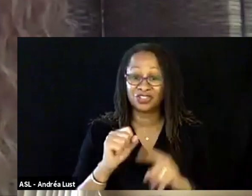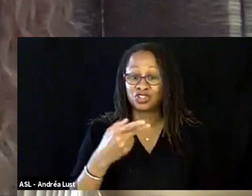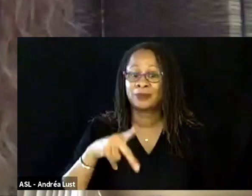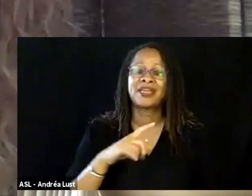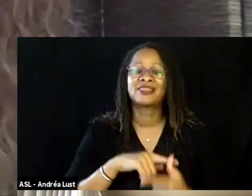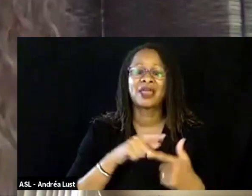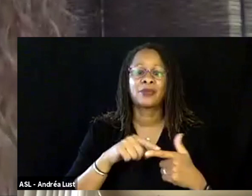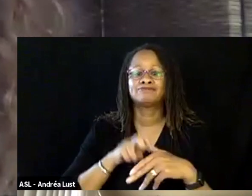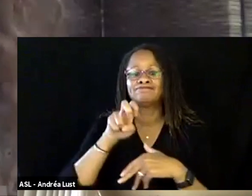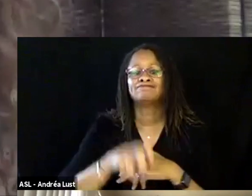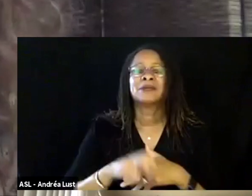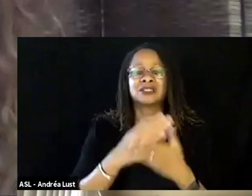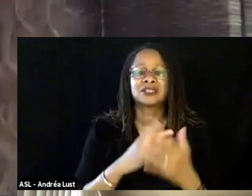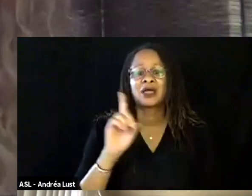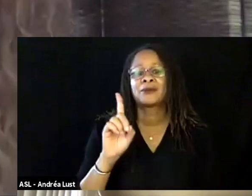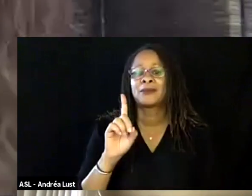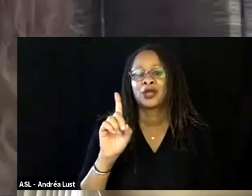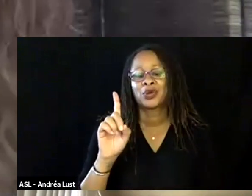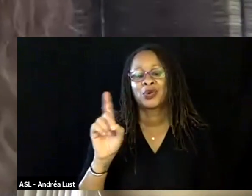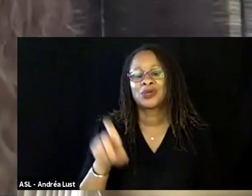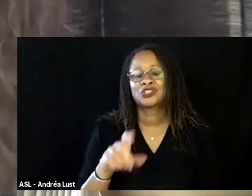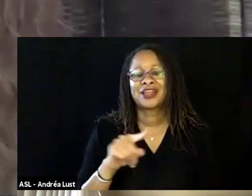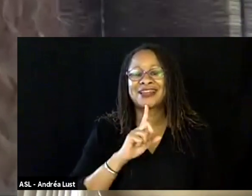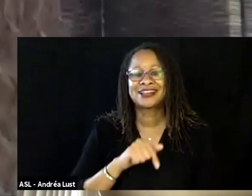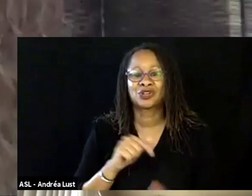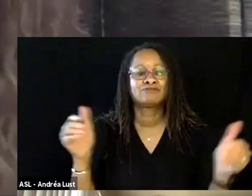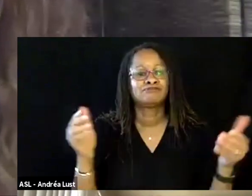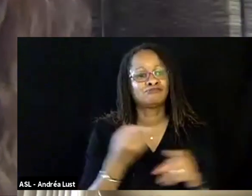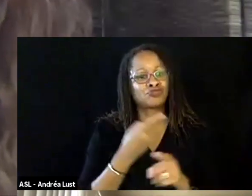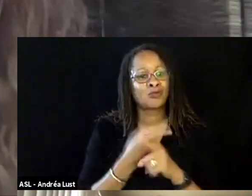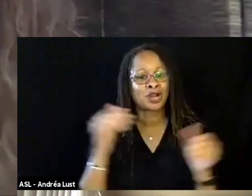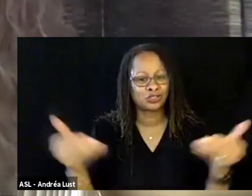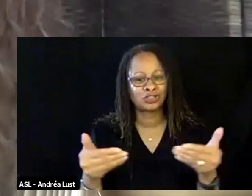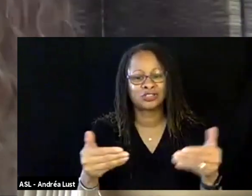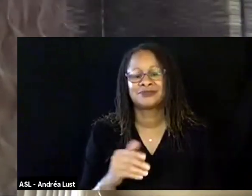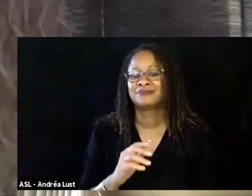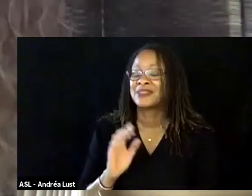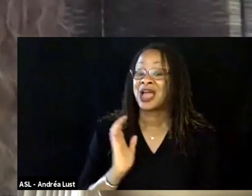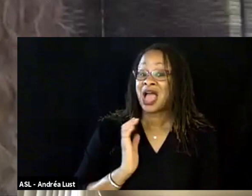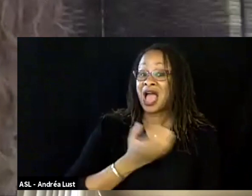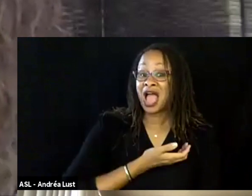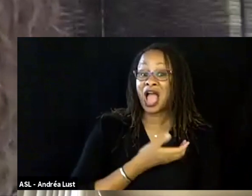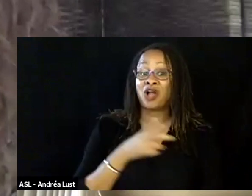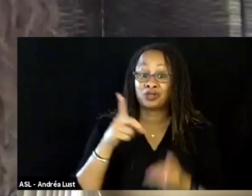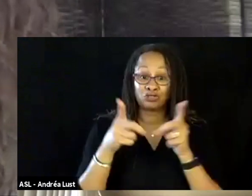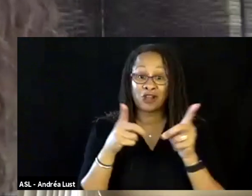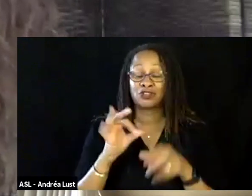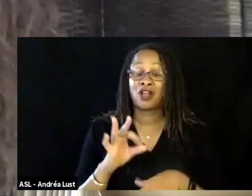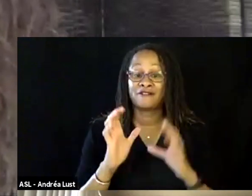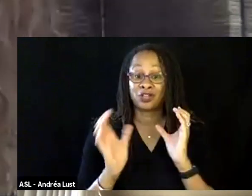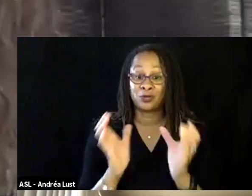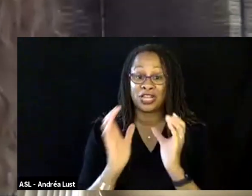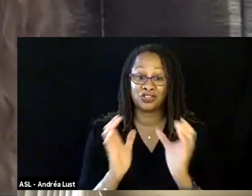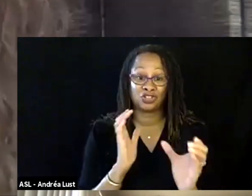some Q&A, but I want to give her a proper introduction because she deserves it. So Dr. Nicole Haggard is our Director of Communications,